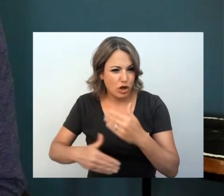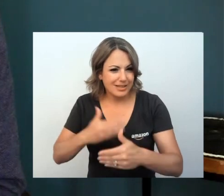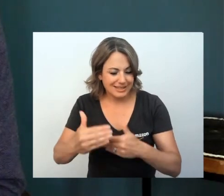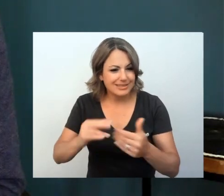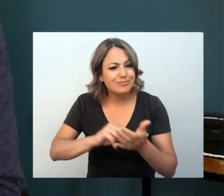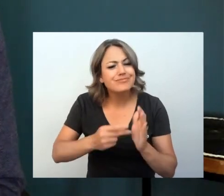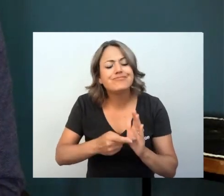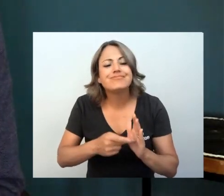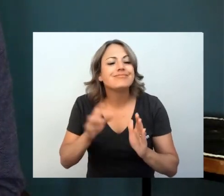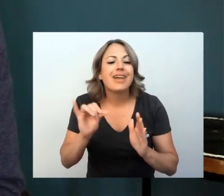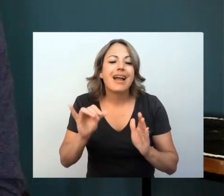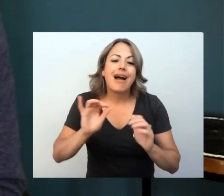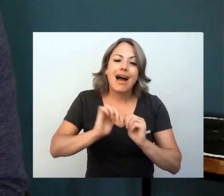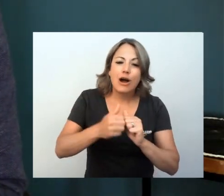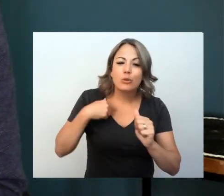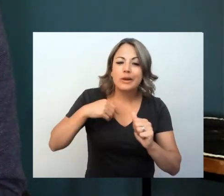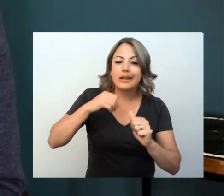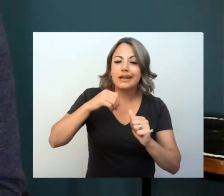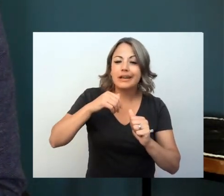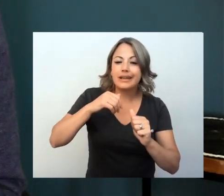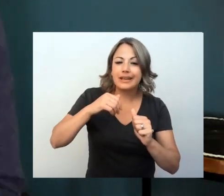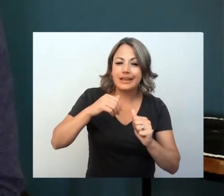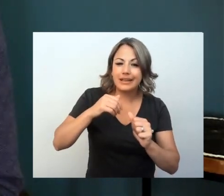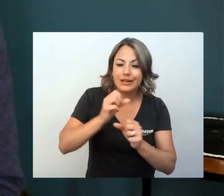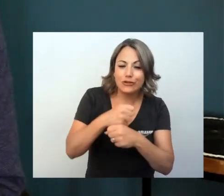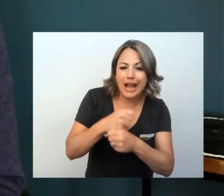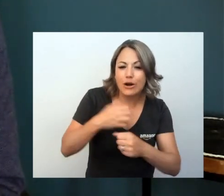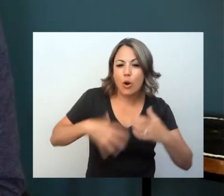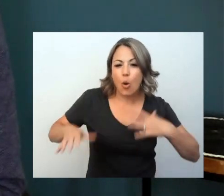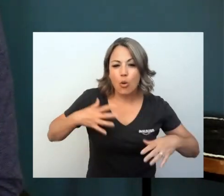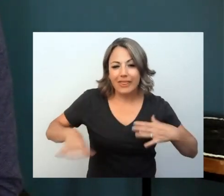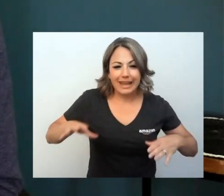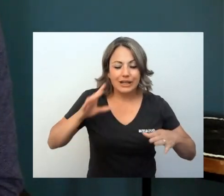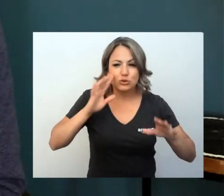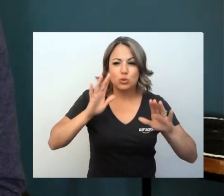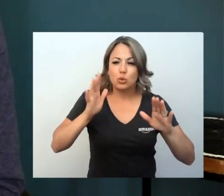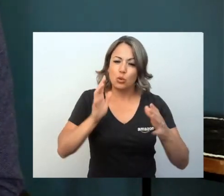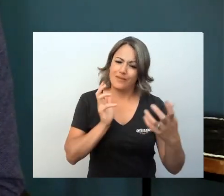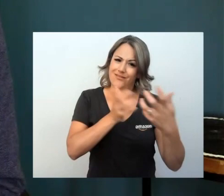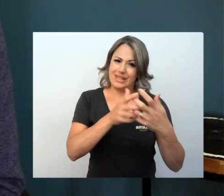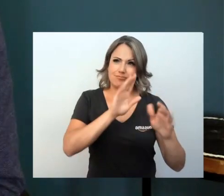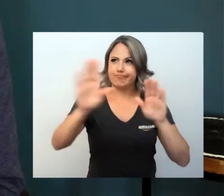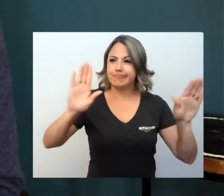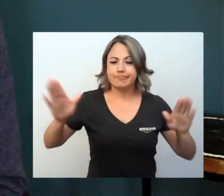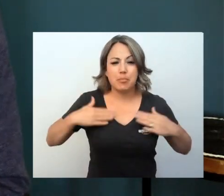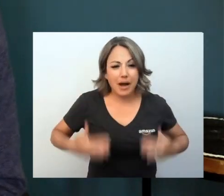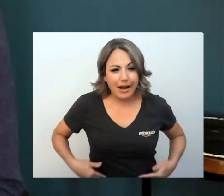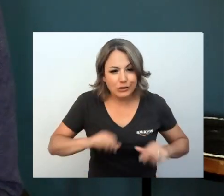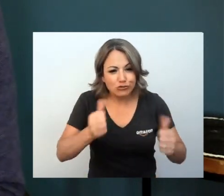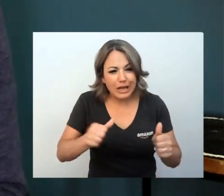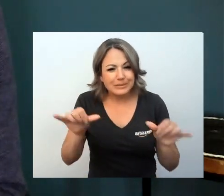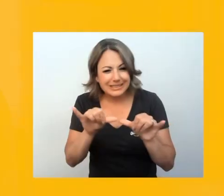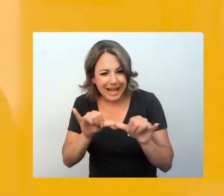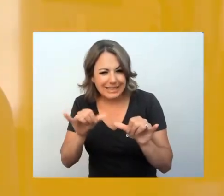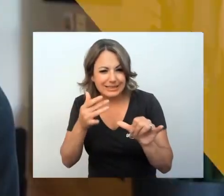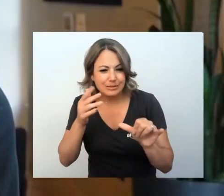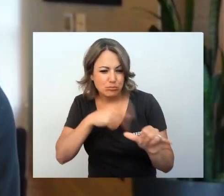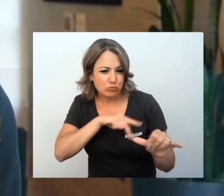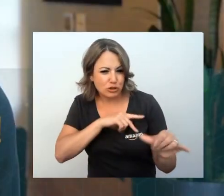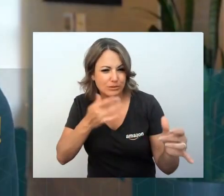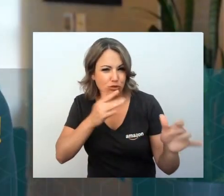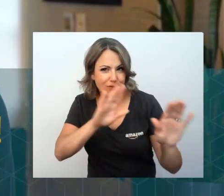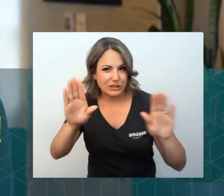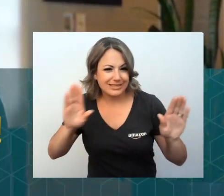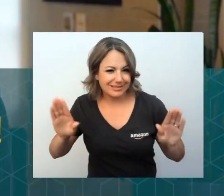clothing that better fits our diverse set of customers in terms of their body, shape, and size, and their personal preferences? Thank you so